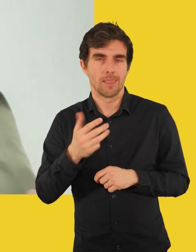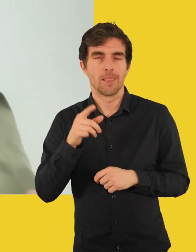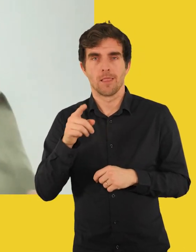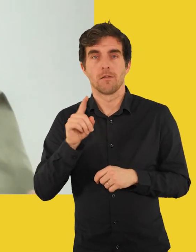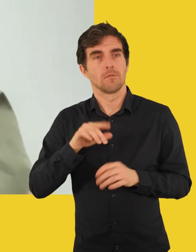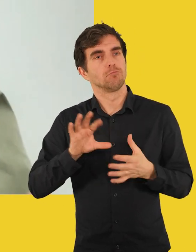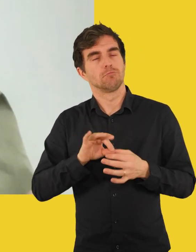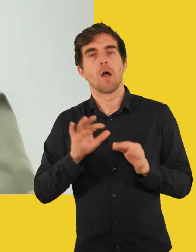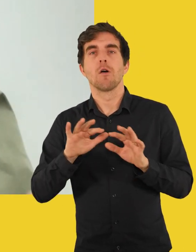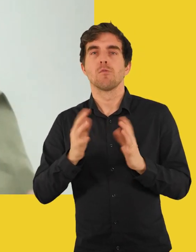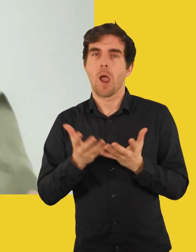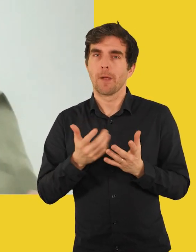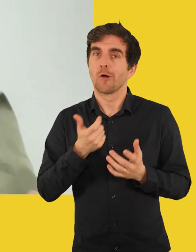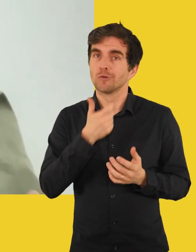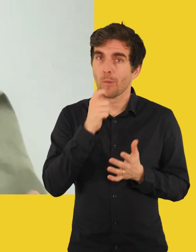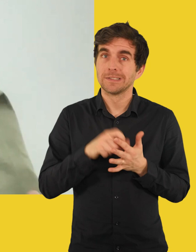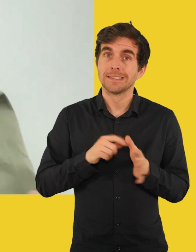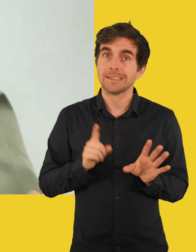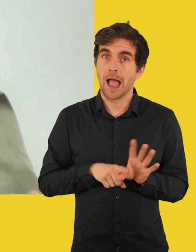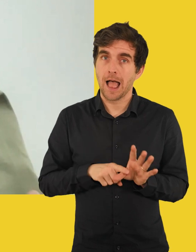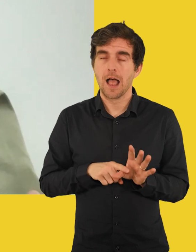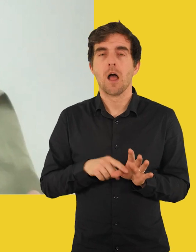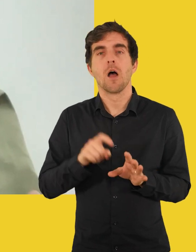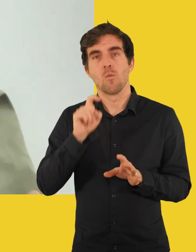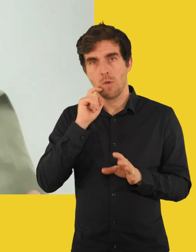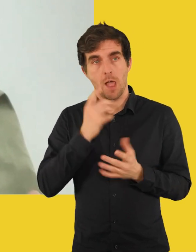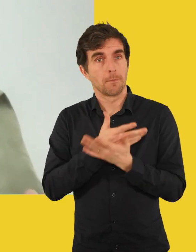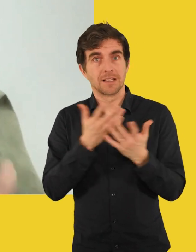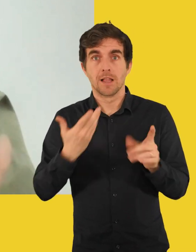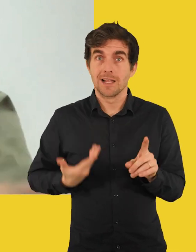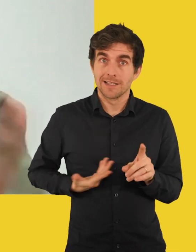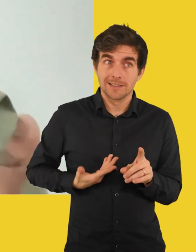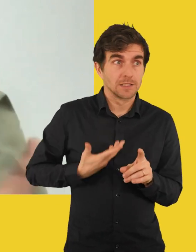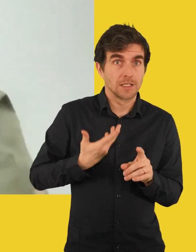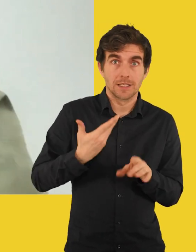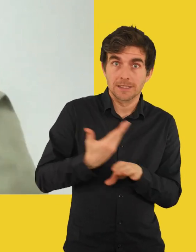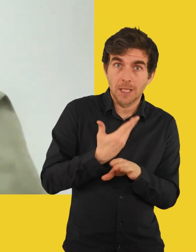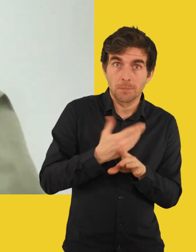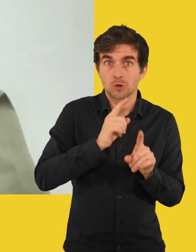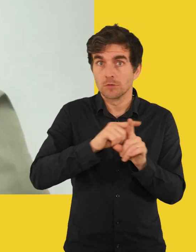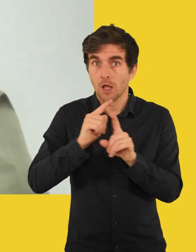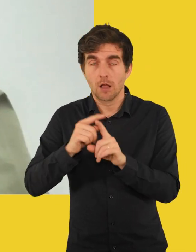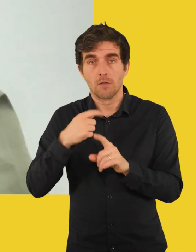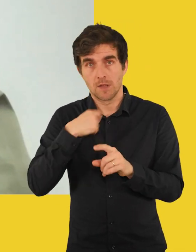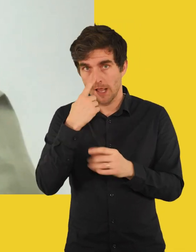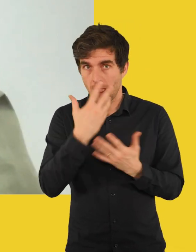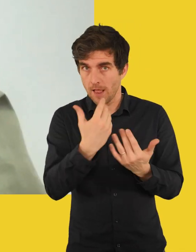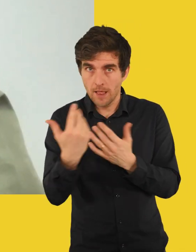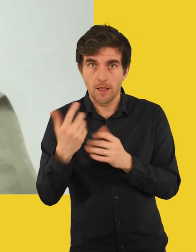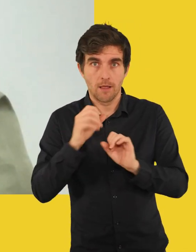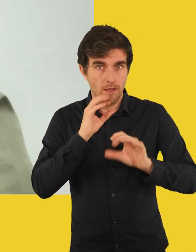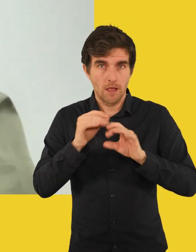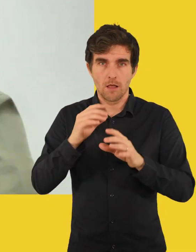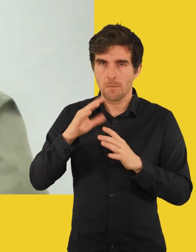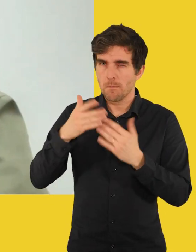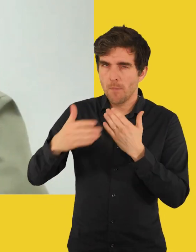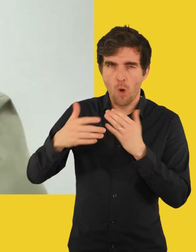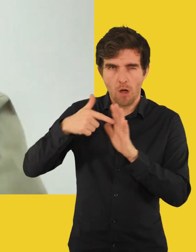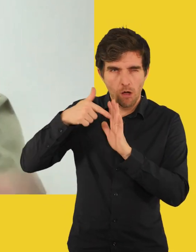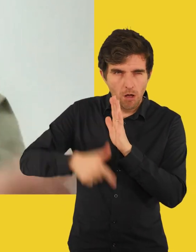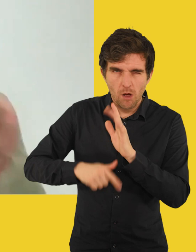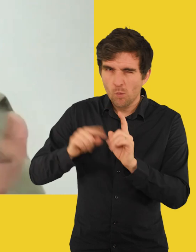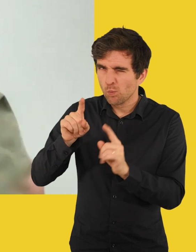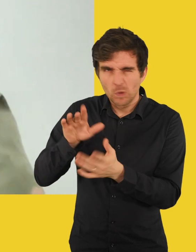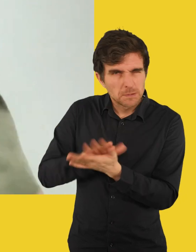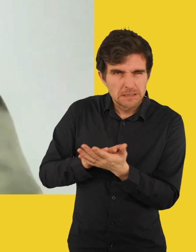9th as a part of the Global Doughnut Days. And this will be for the enterprises that we incubate and work with. So this will